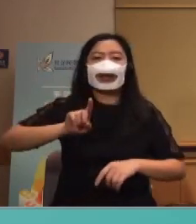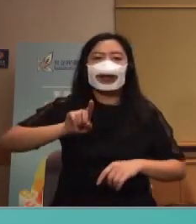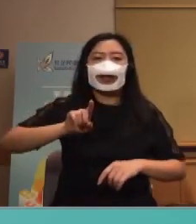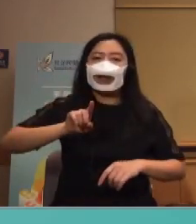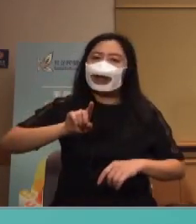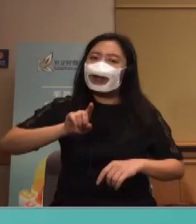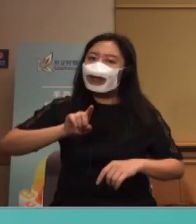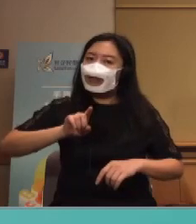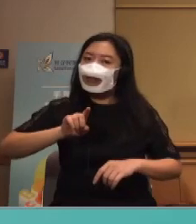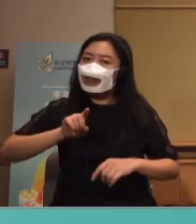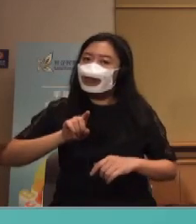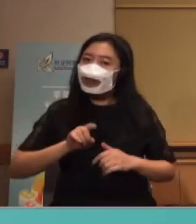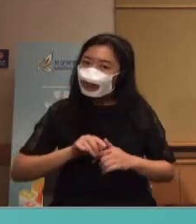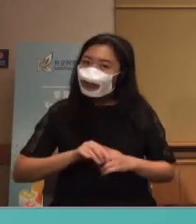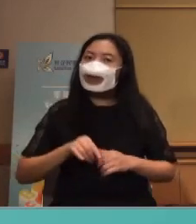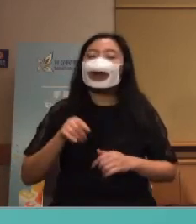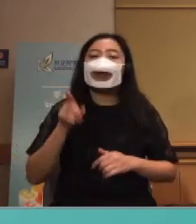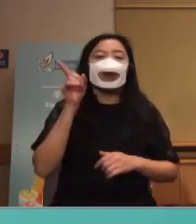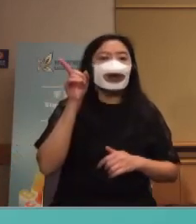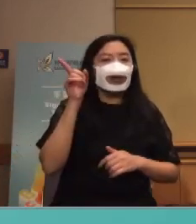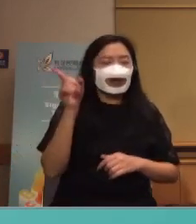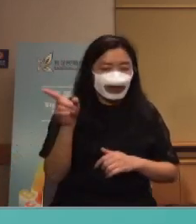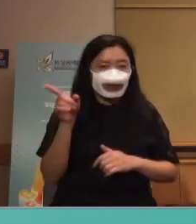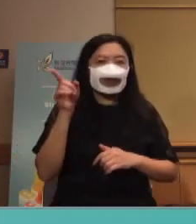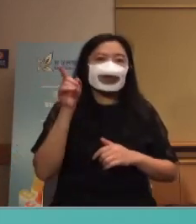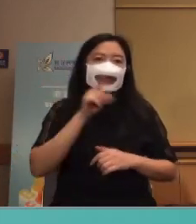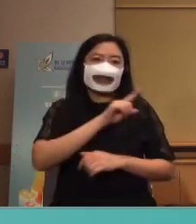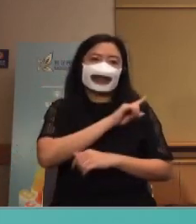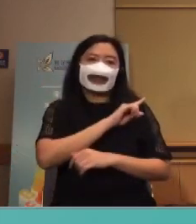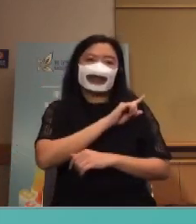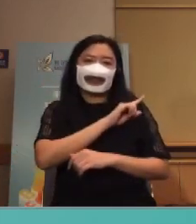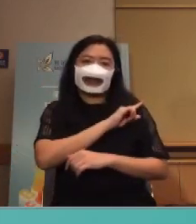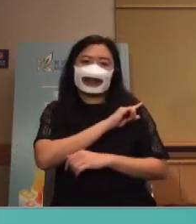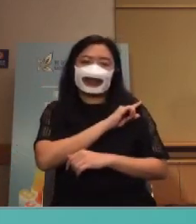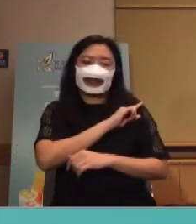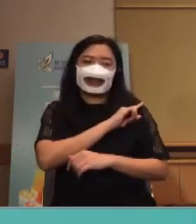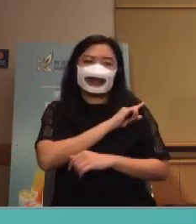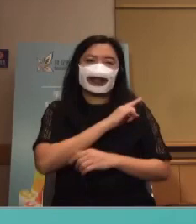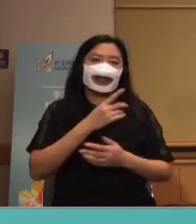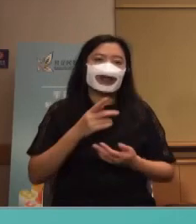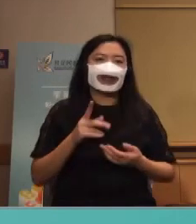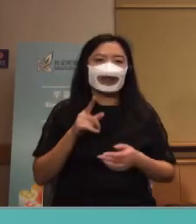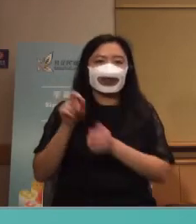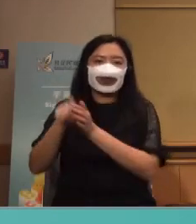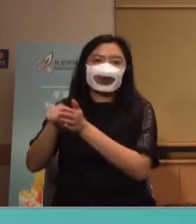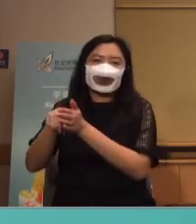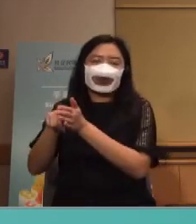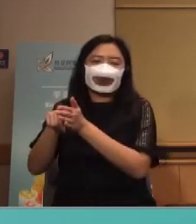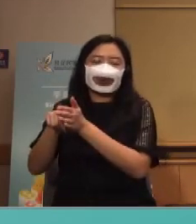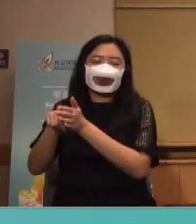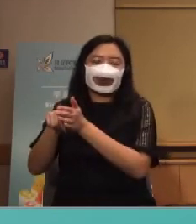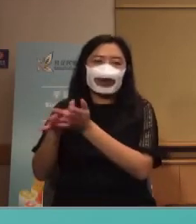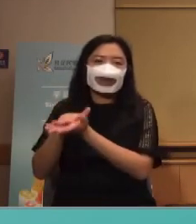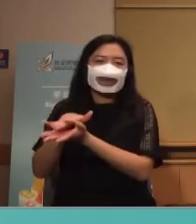users' deposits, collateralizing it, and, you know, borrowing more money, and then investing to stadiums, buying property for